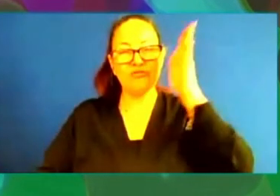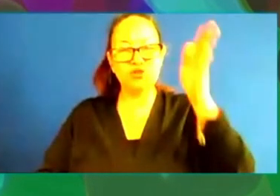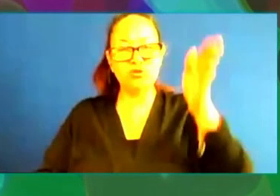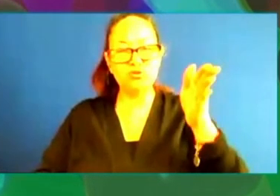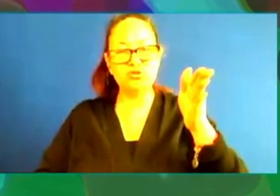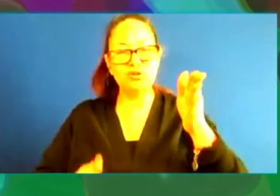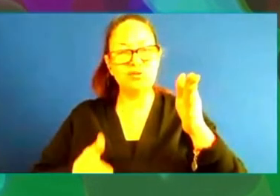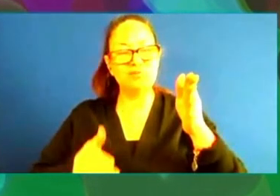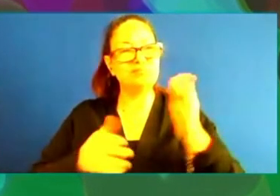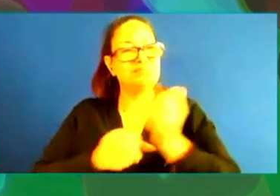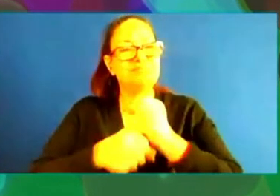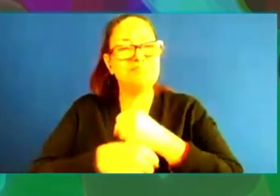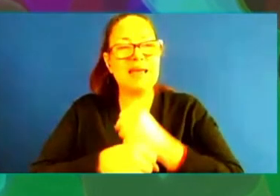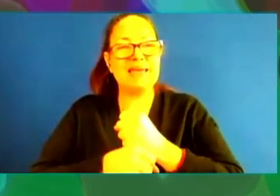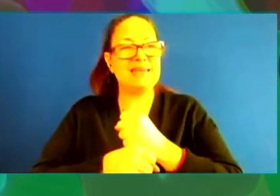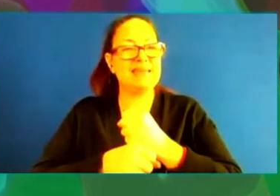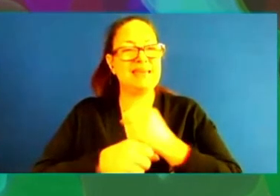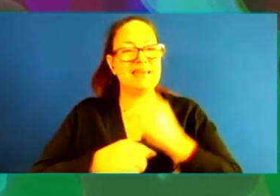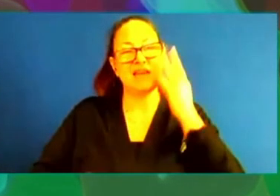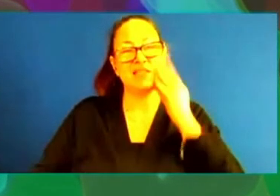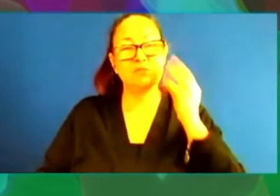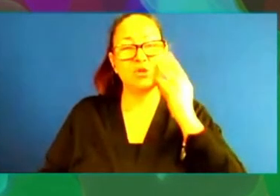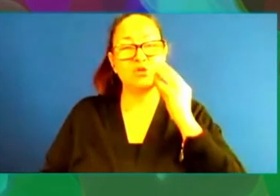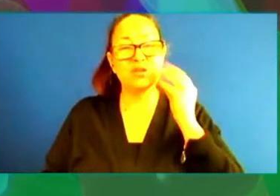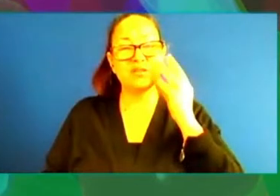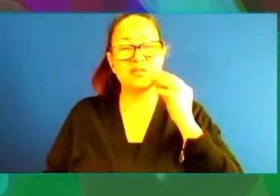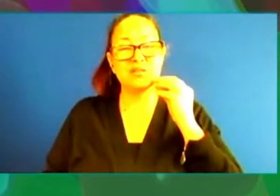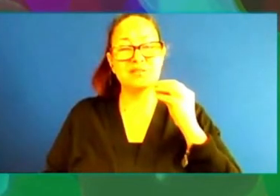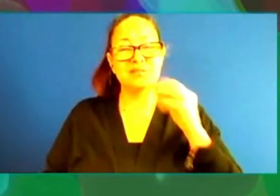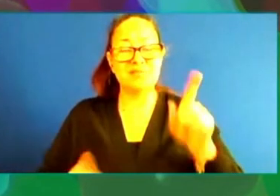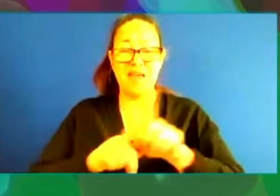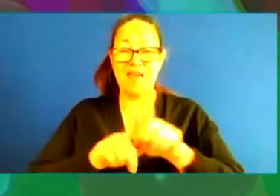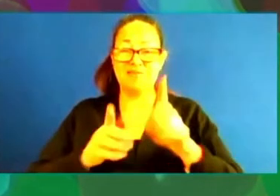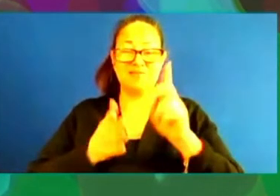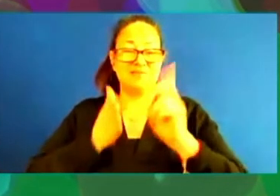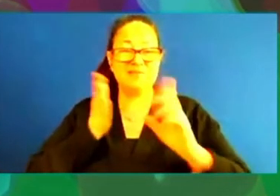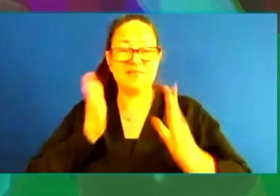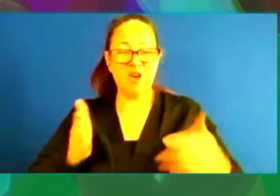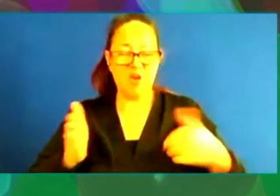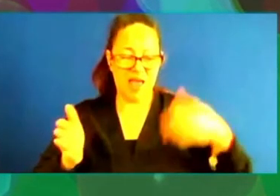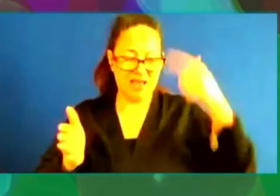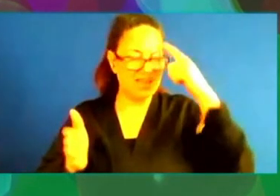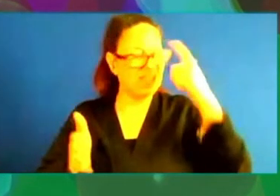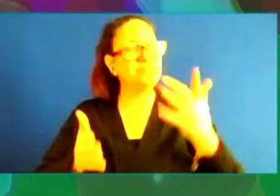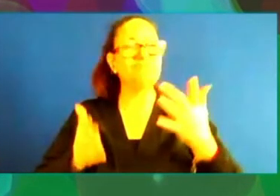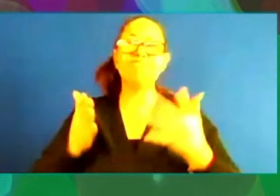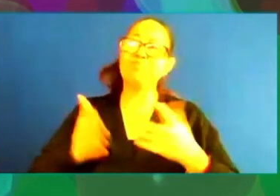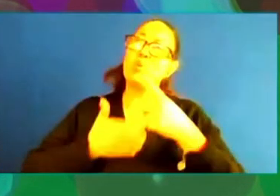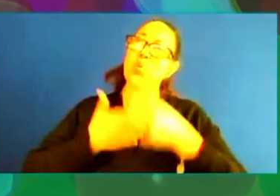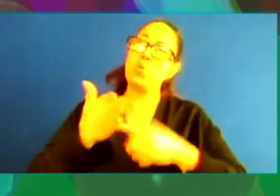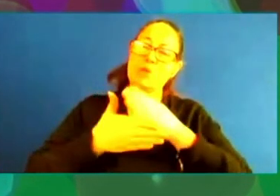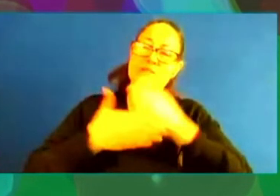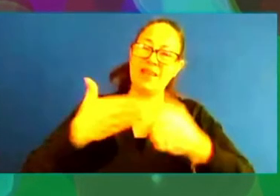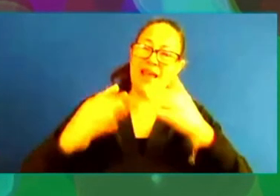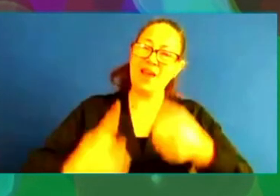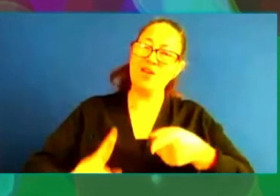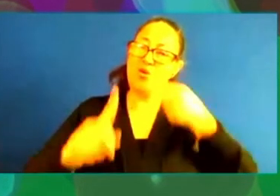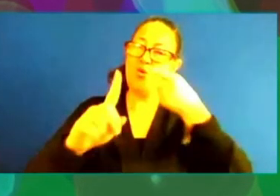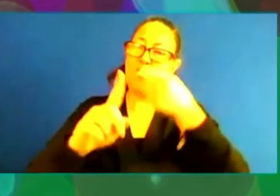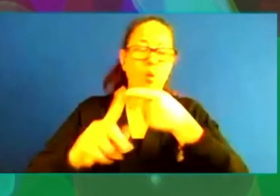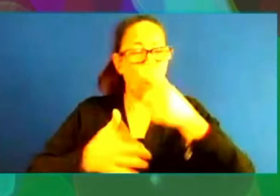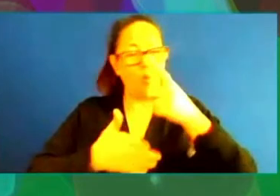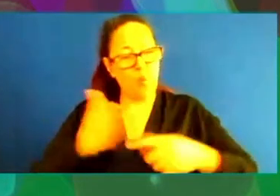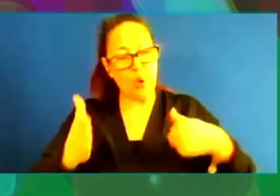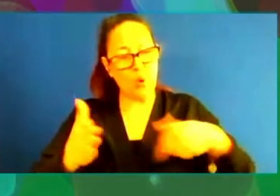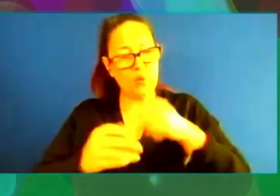an experience. And the deliverable, you know, as a designer, I think about deliverables all the time. I think about what is the end goal, like what is this object that we're making?